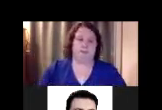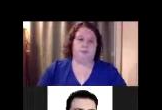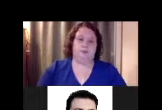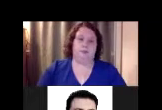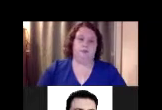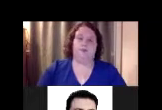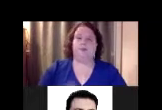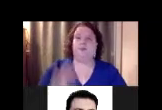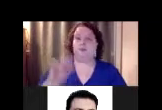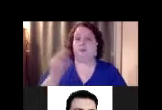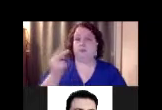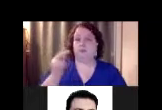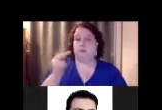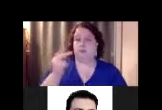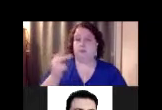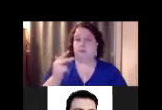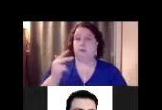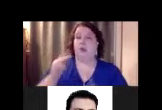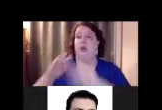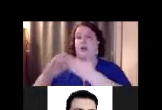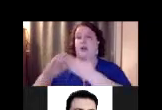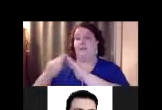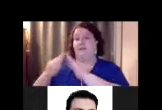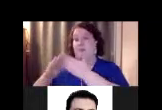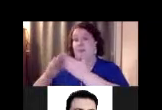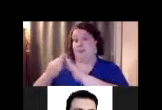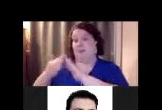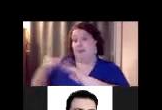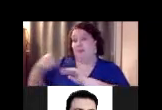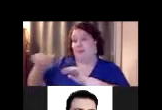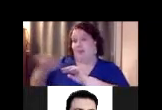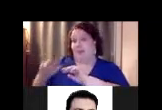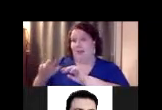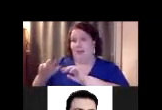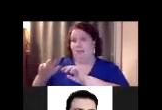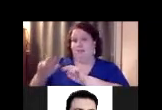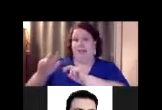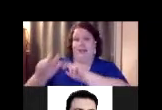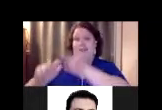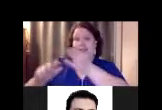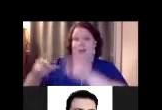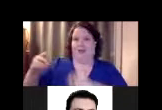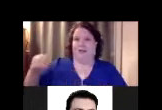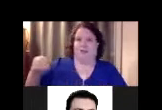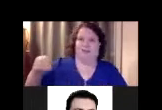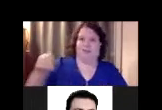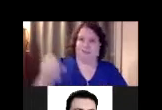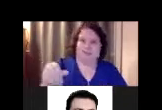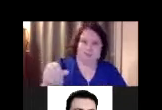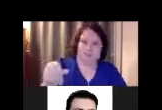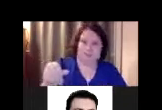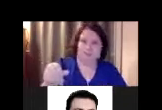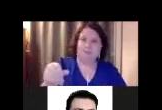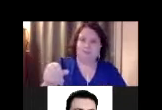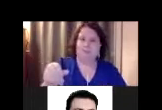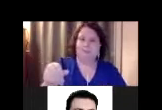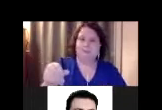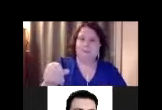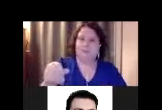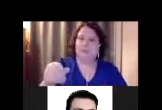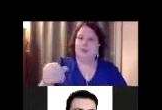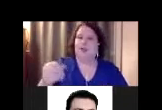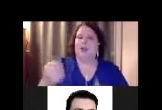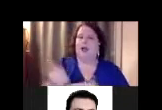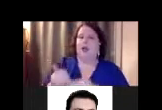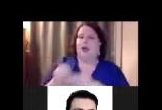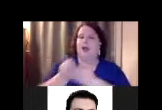in facilities while improving operational efficiency. So ultimately, the district has invested a lot of monies to the